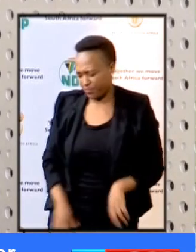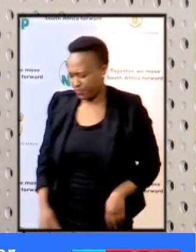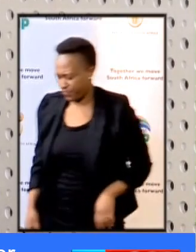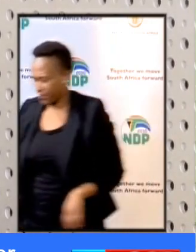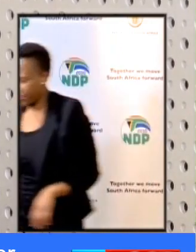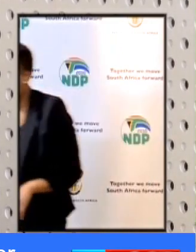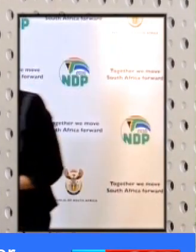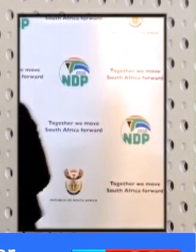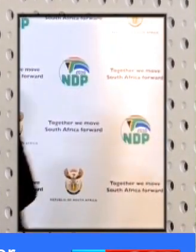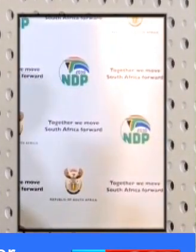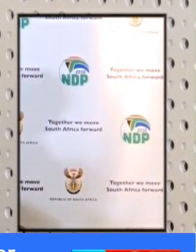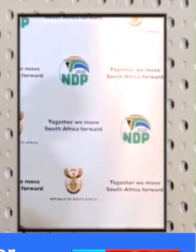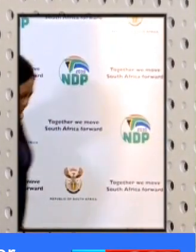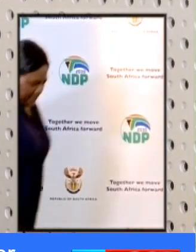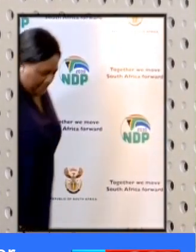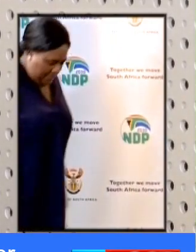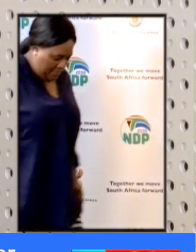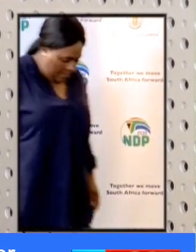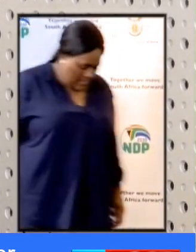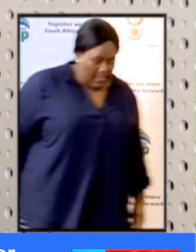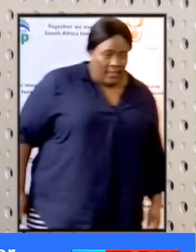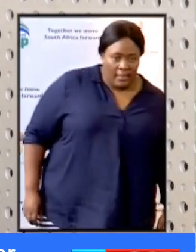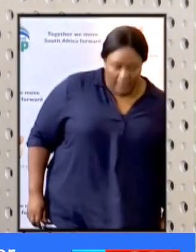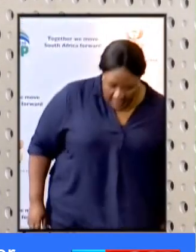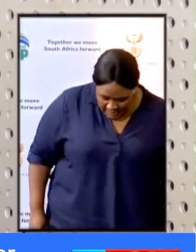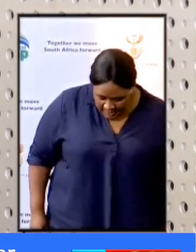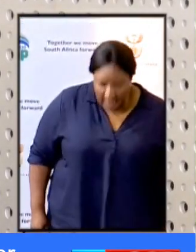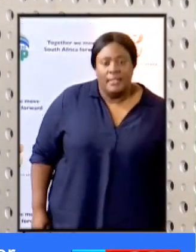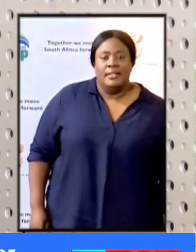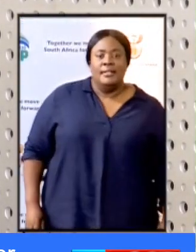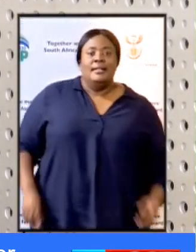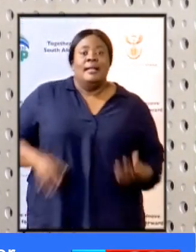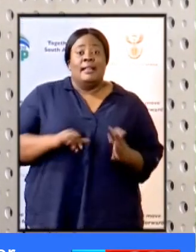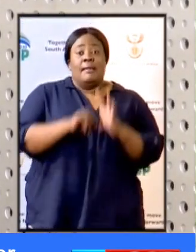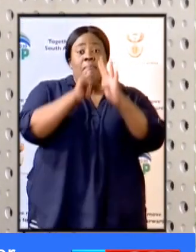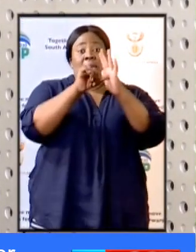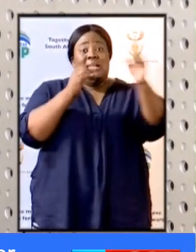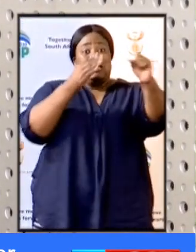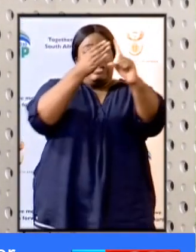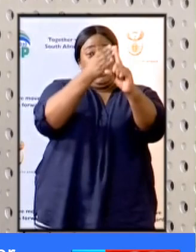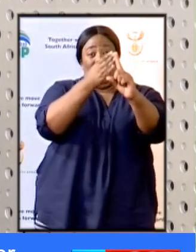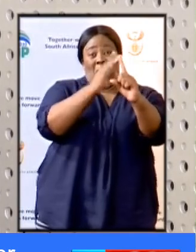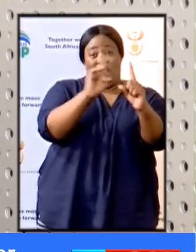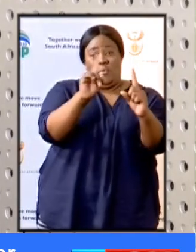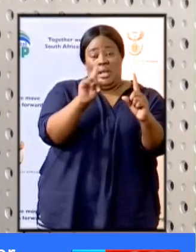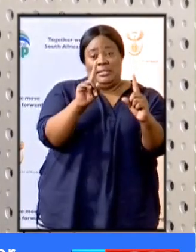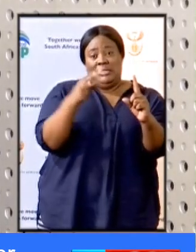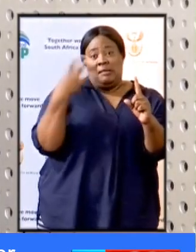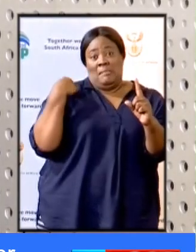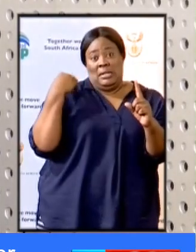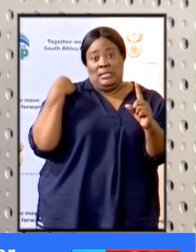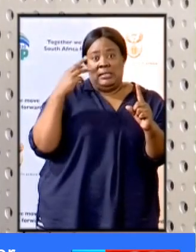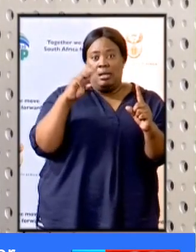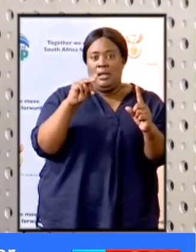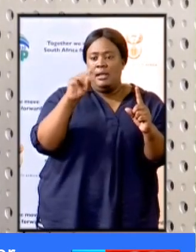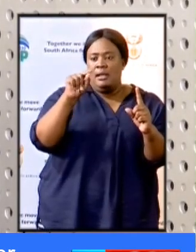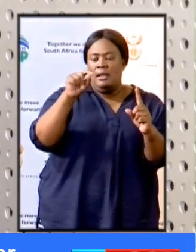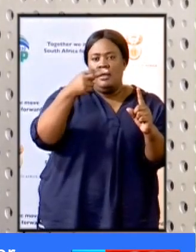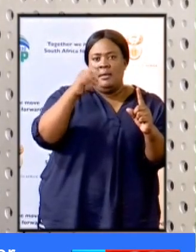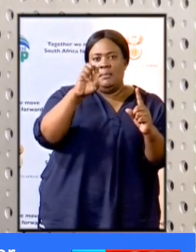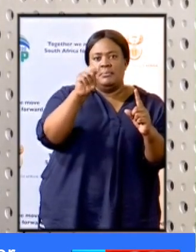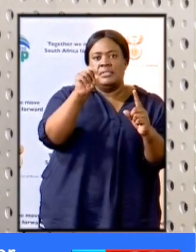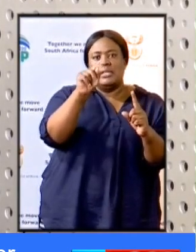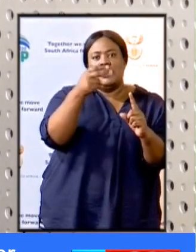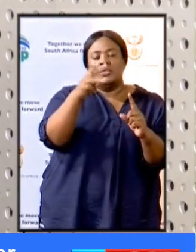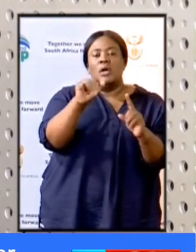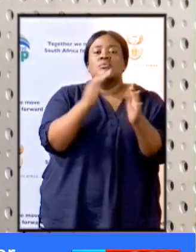main aim, as I said, with all the humility, Minister Motshekga, is to make sure that as the education